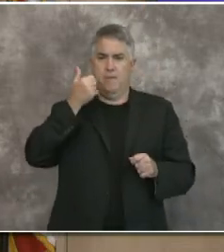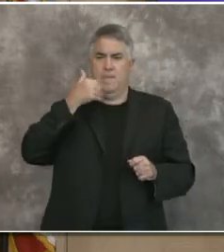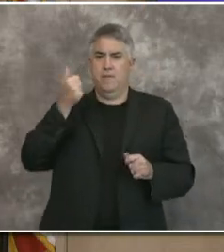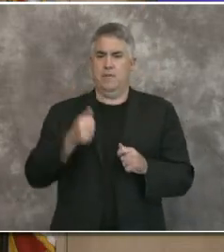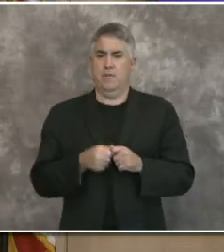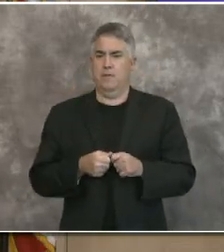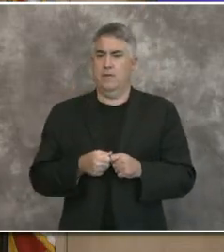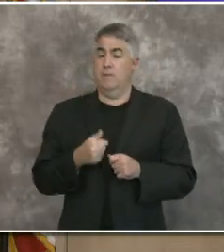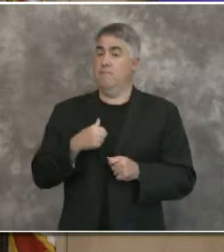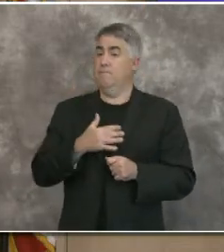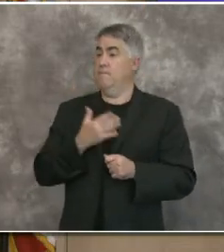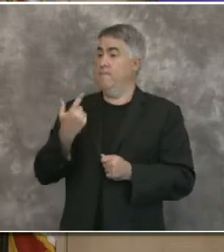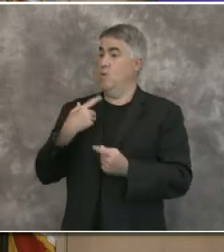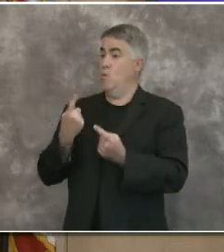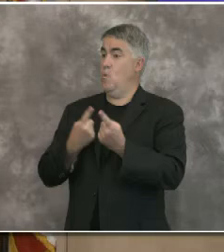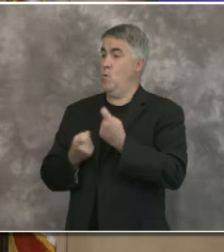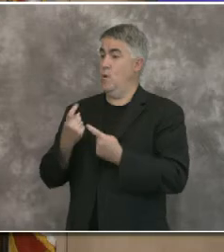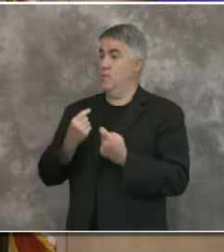to answer them.